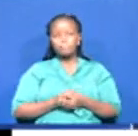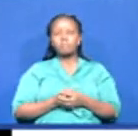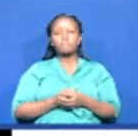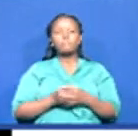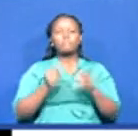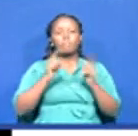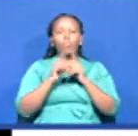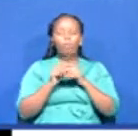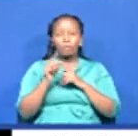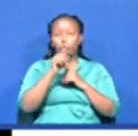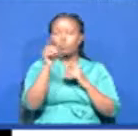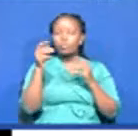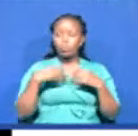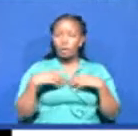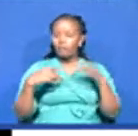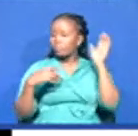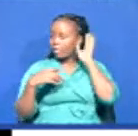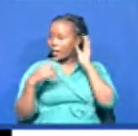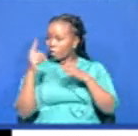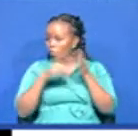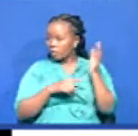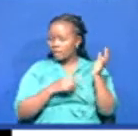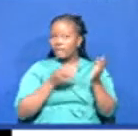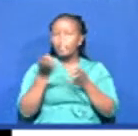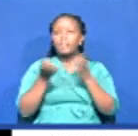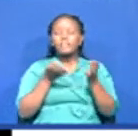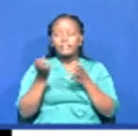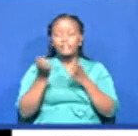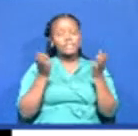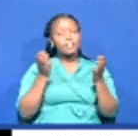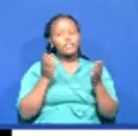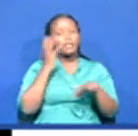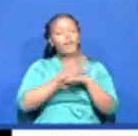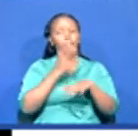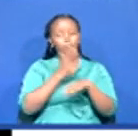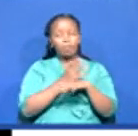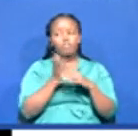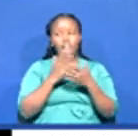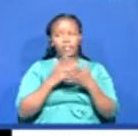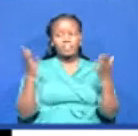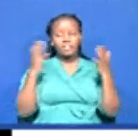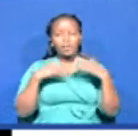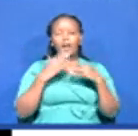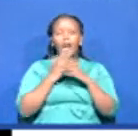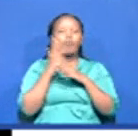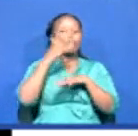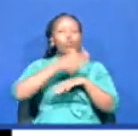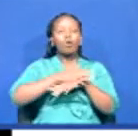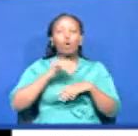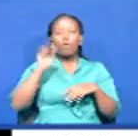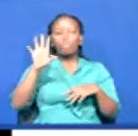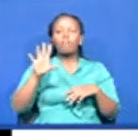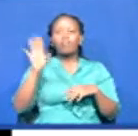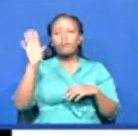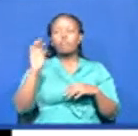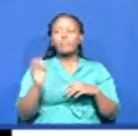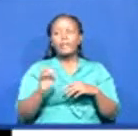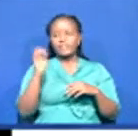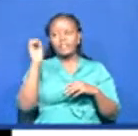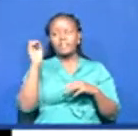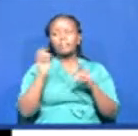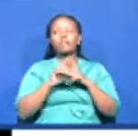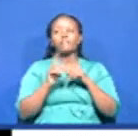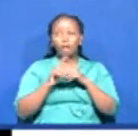heard it is estimated that trade in world in counterfeit goods is now worth more than 5% of world trade. I understand you're